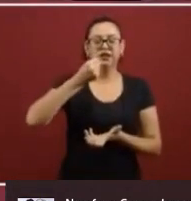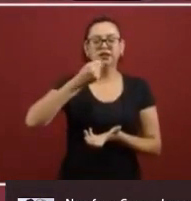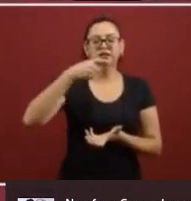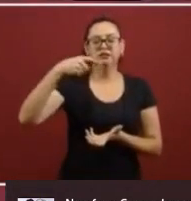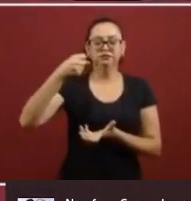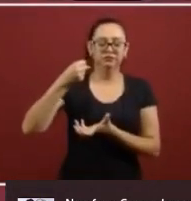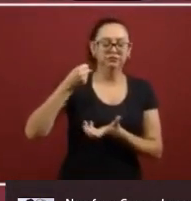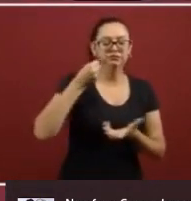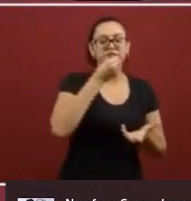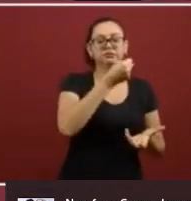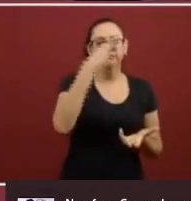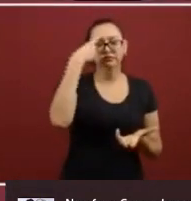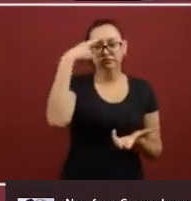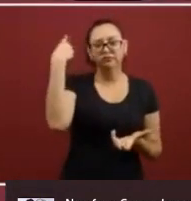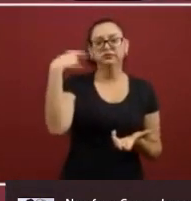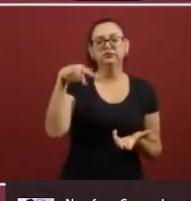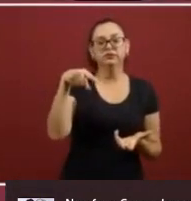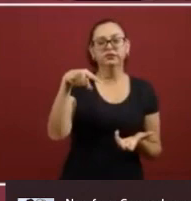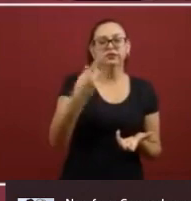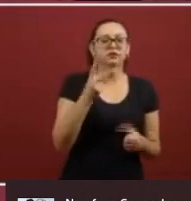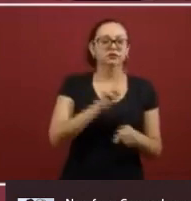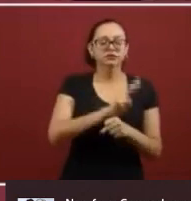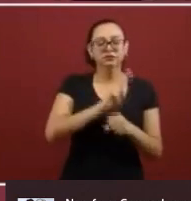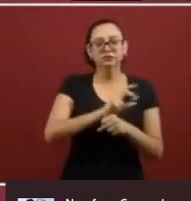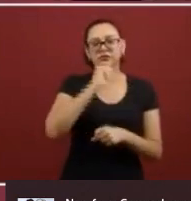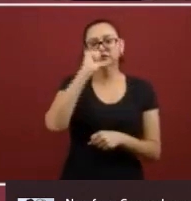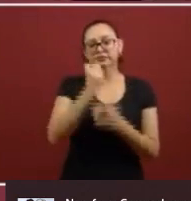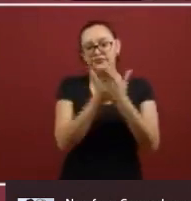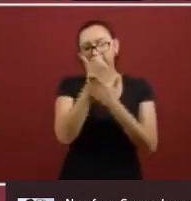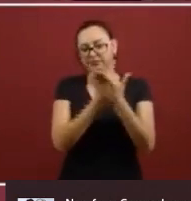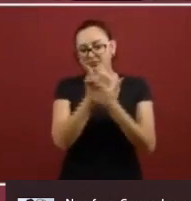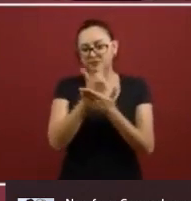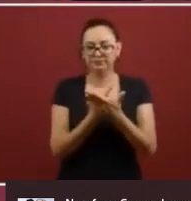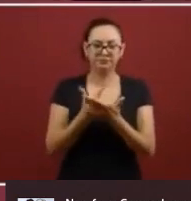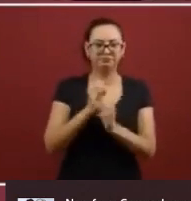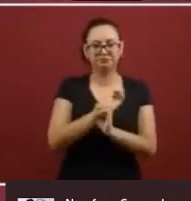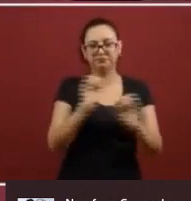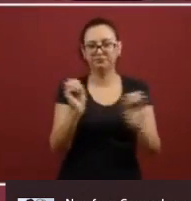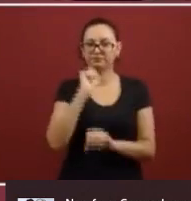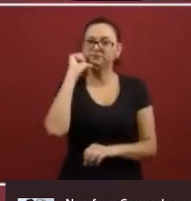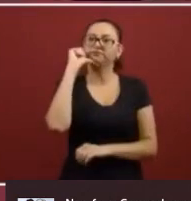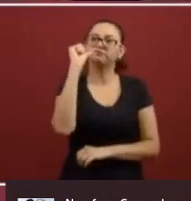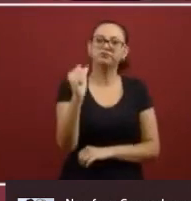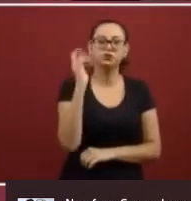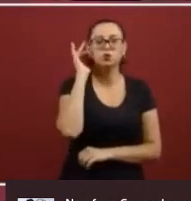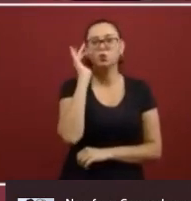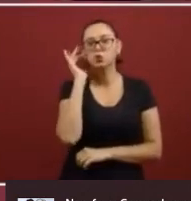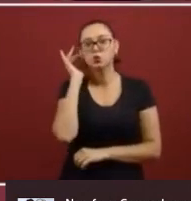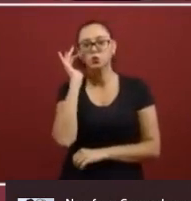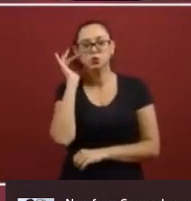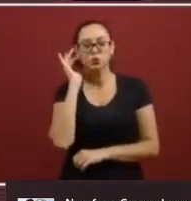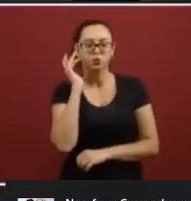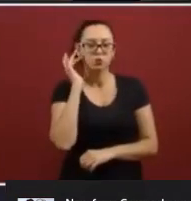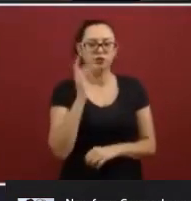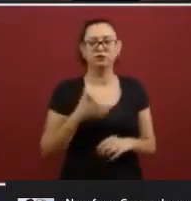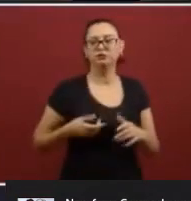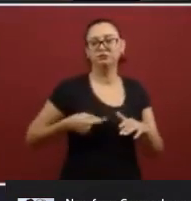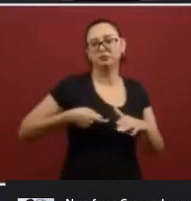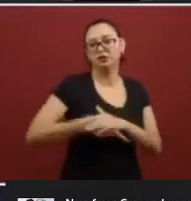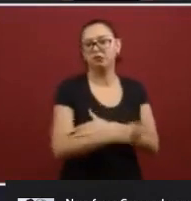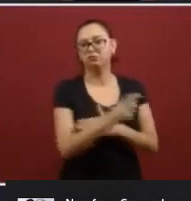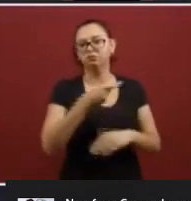commissions, no hubiese supervisión. they did it in a way that there was no supervision or Es un fiscal.